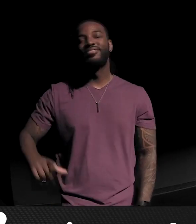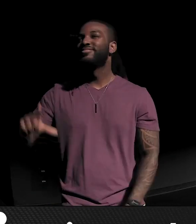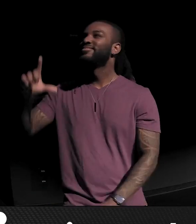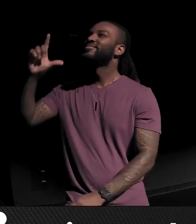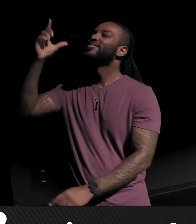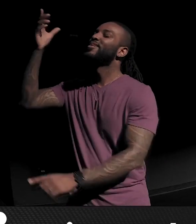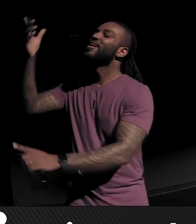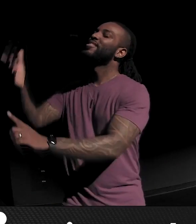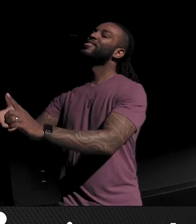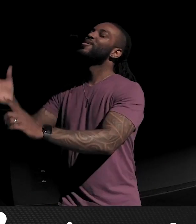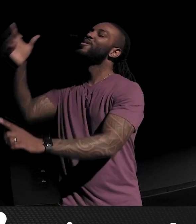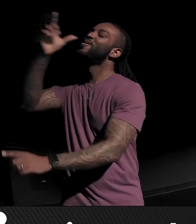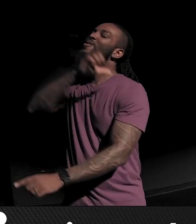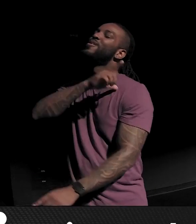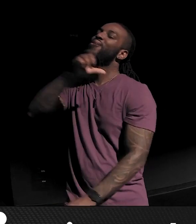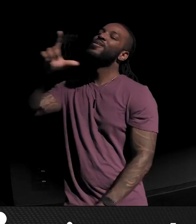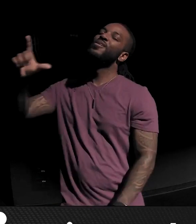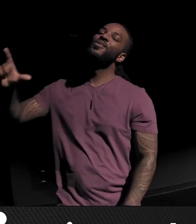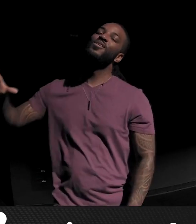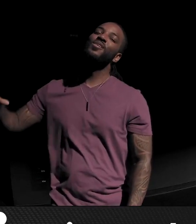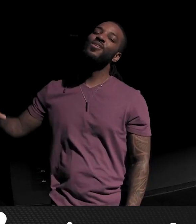Lord. You are the